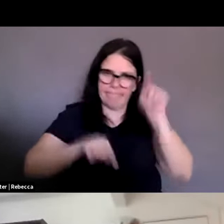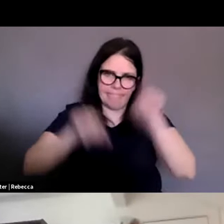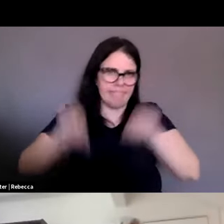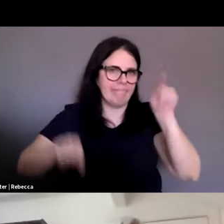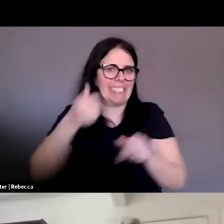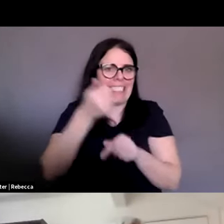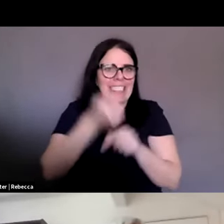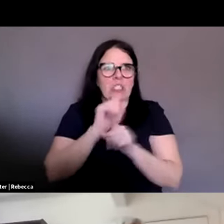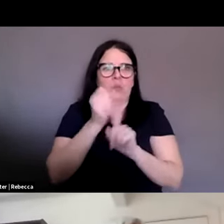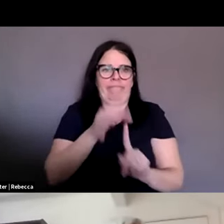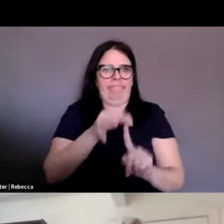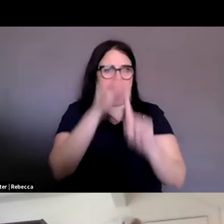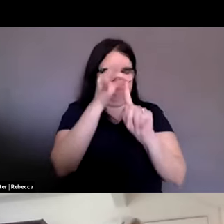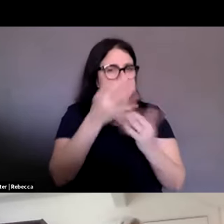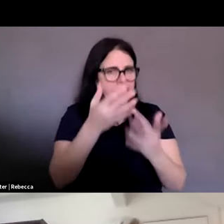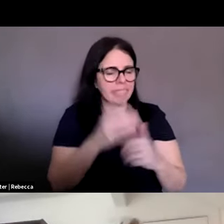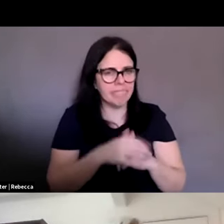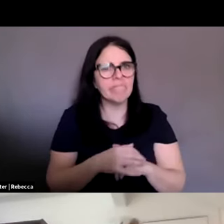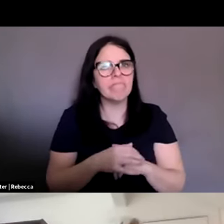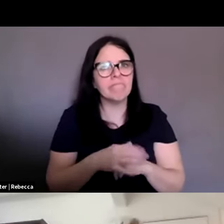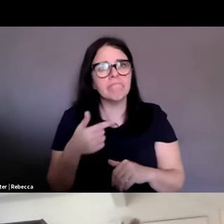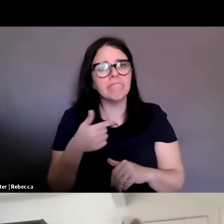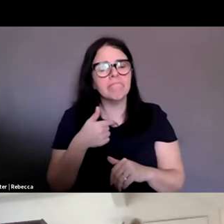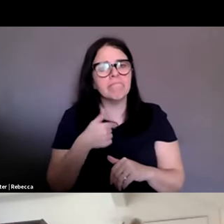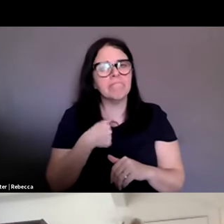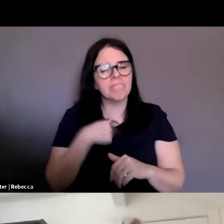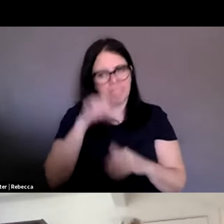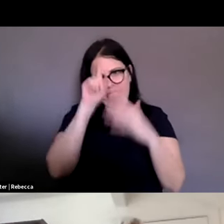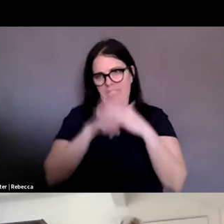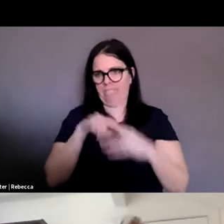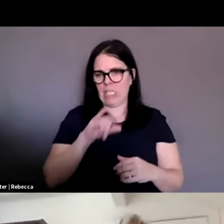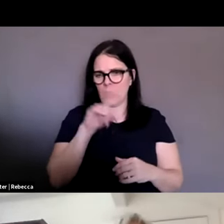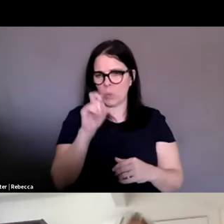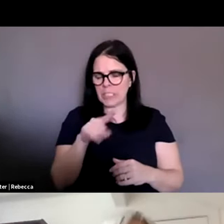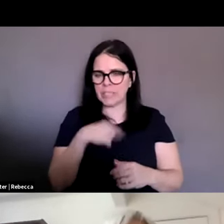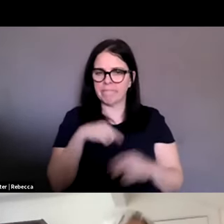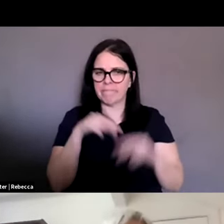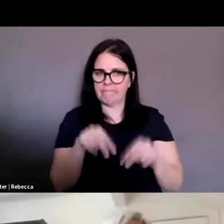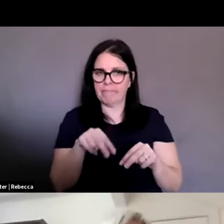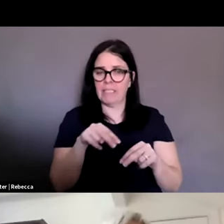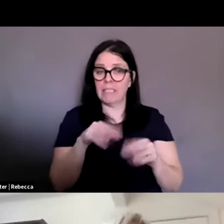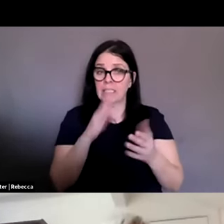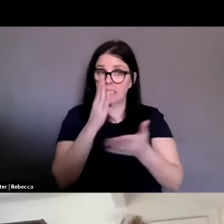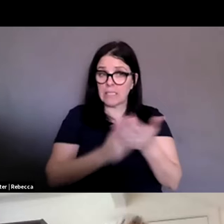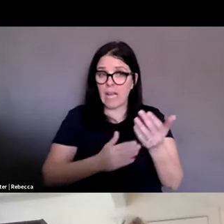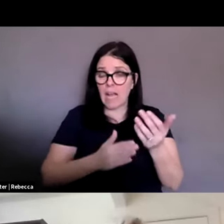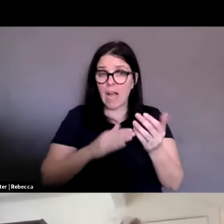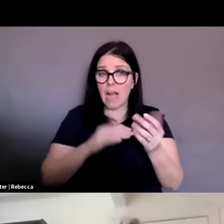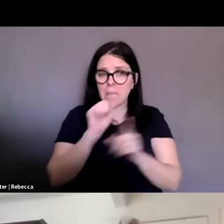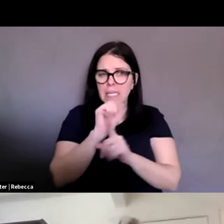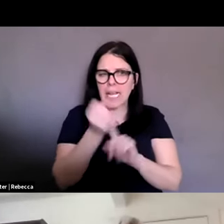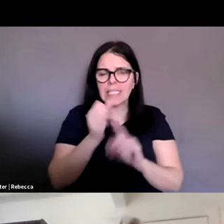when you, I guess the question that I come to mind is that in some of the cases, How do you know the courts are wrong in